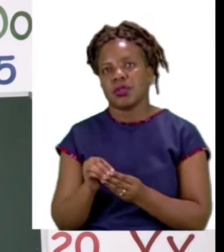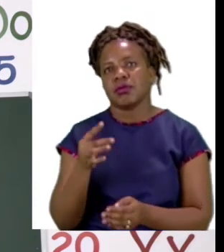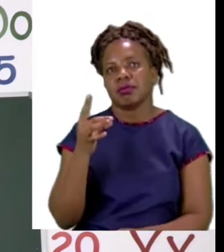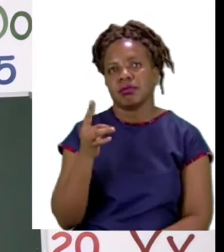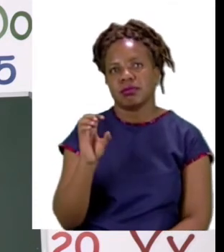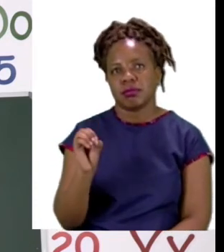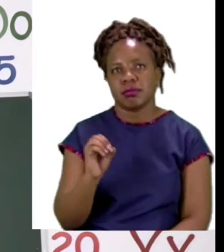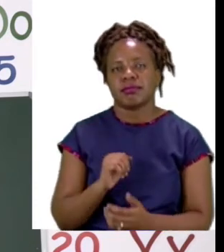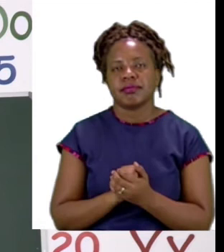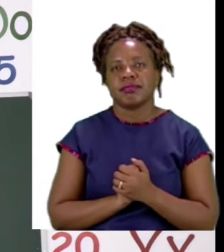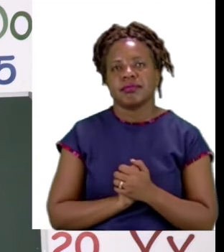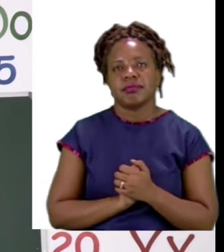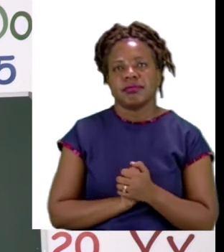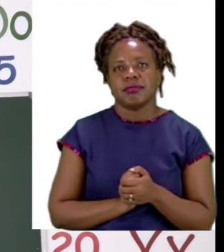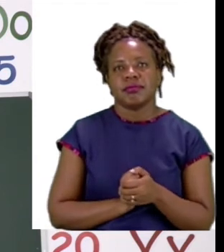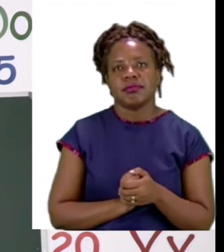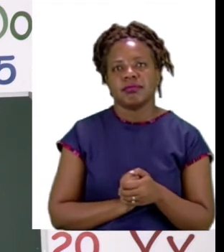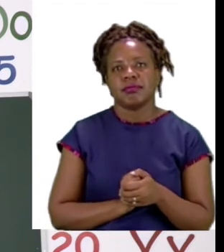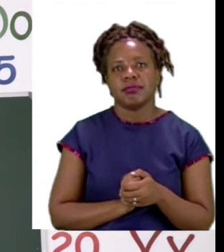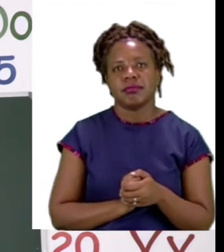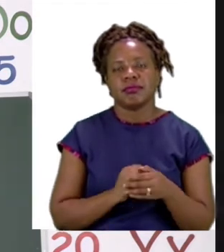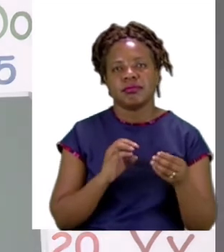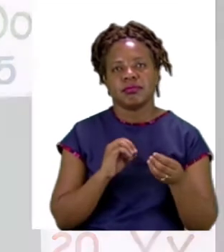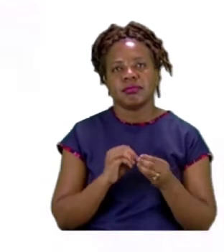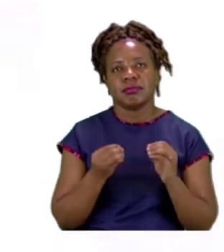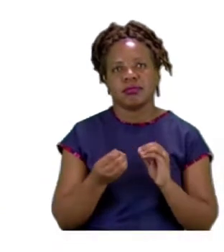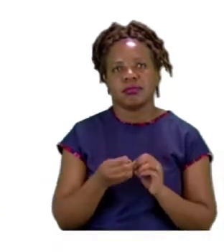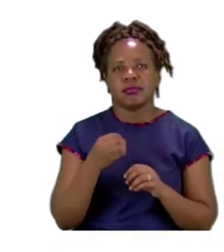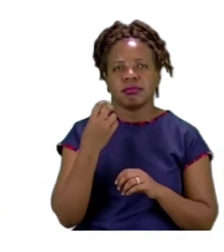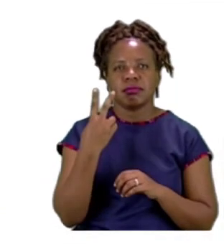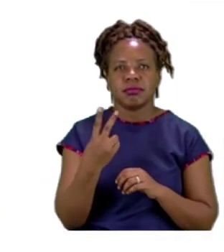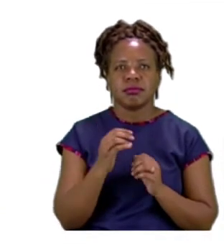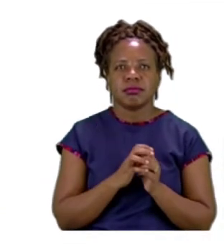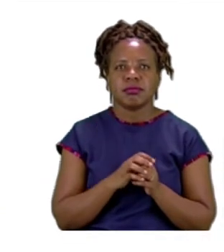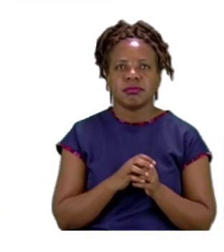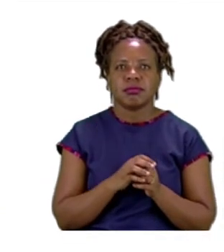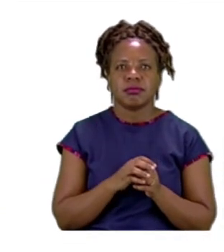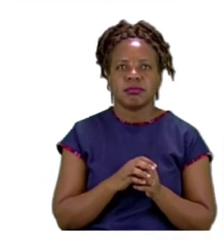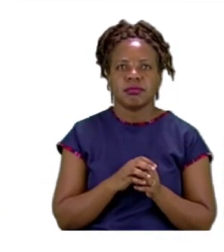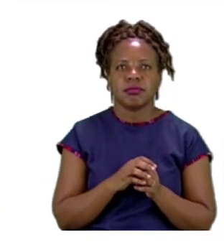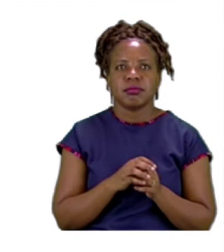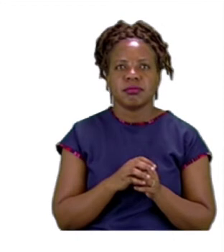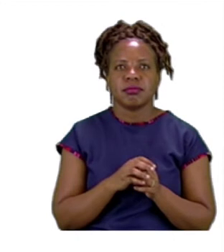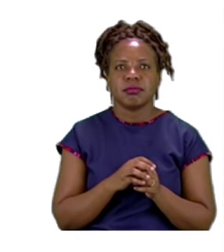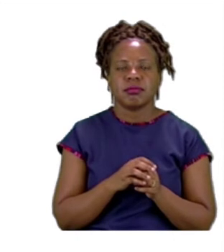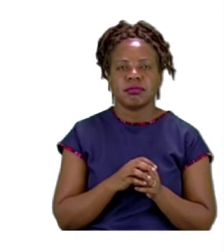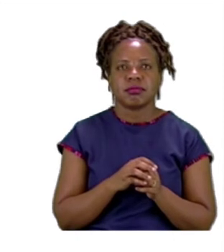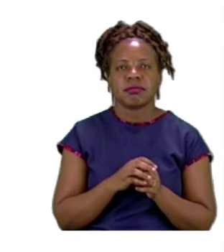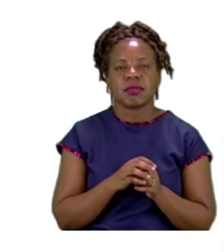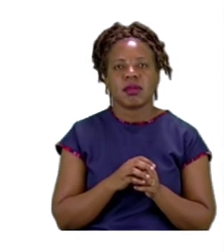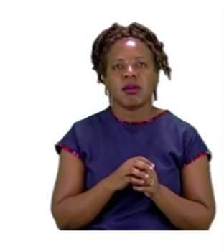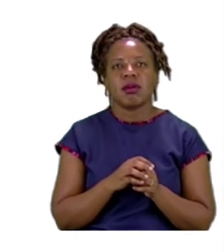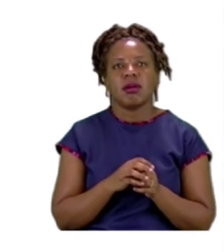a look at number 2. Number 2 says, which day was the most